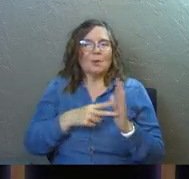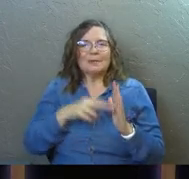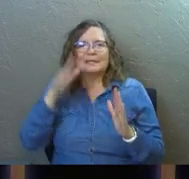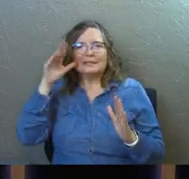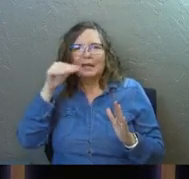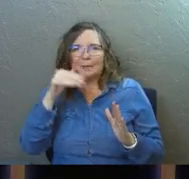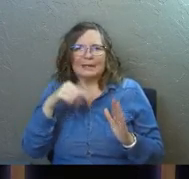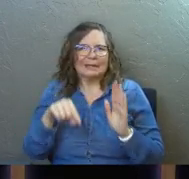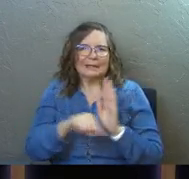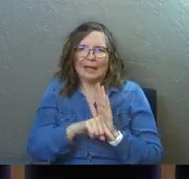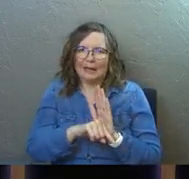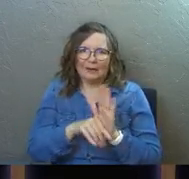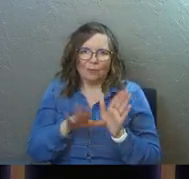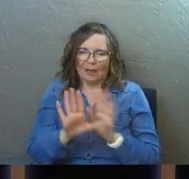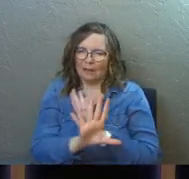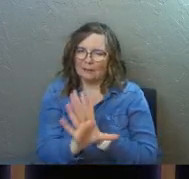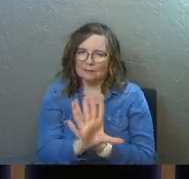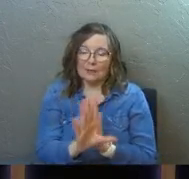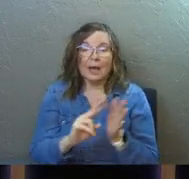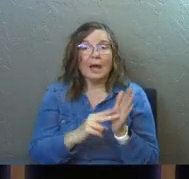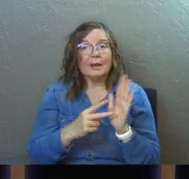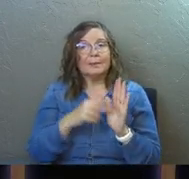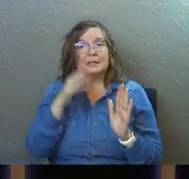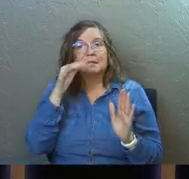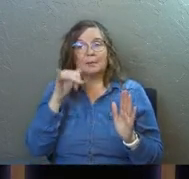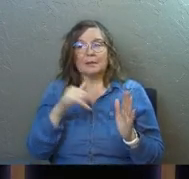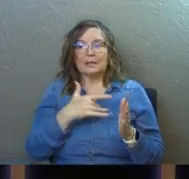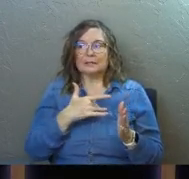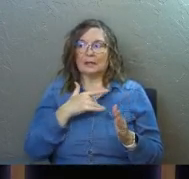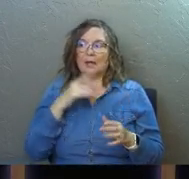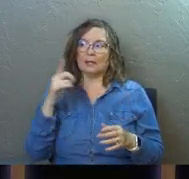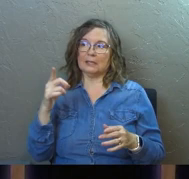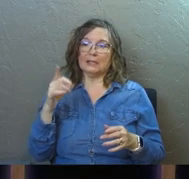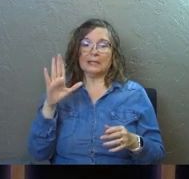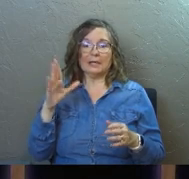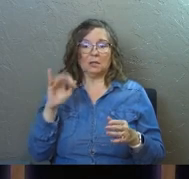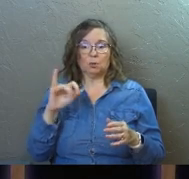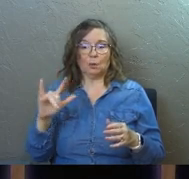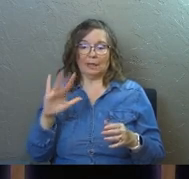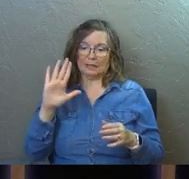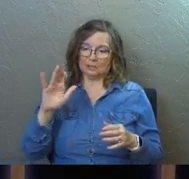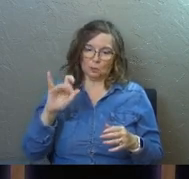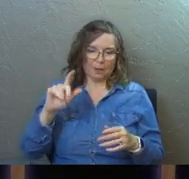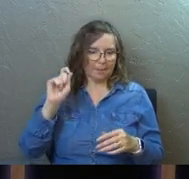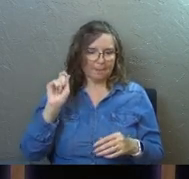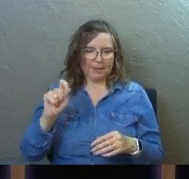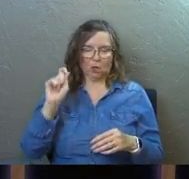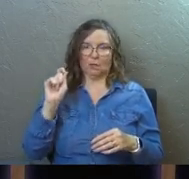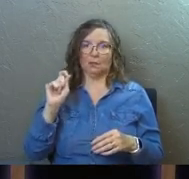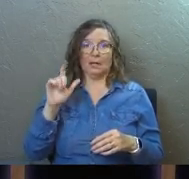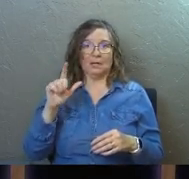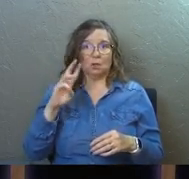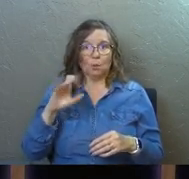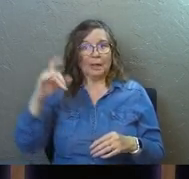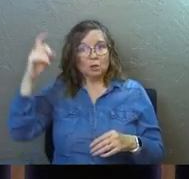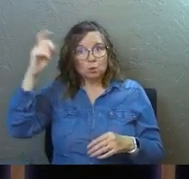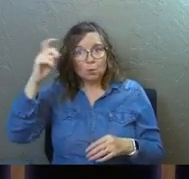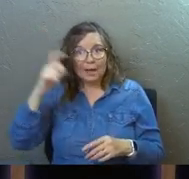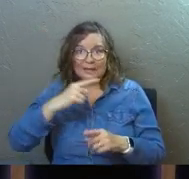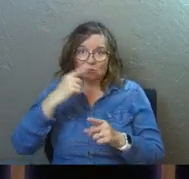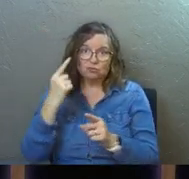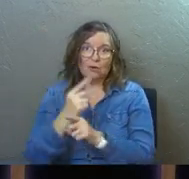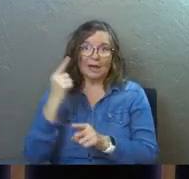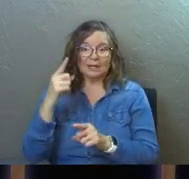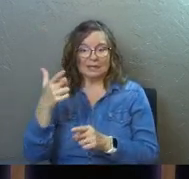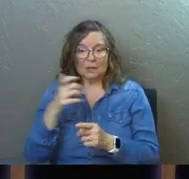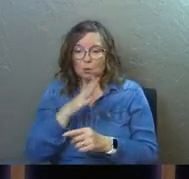mean stubborn in a negative way. I mean stubborn in the sense that his will is his will and his will is wise and it is